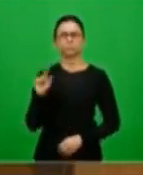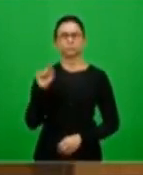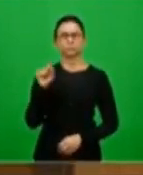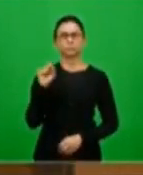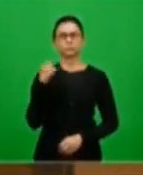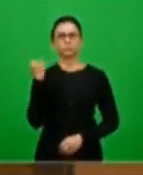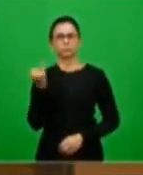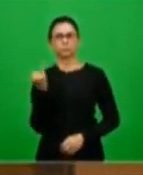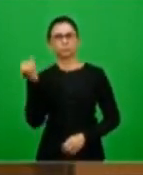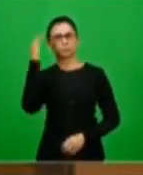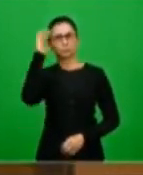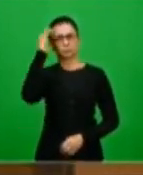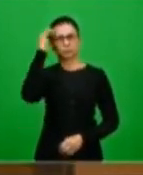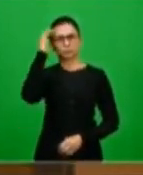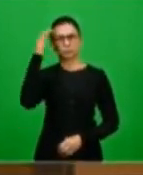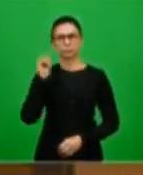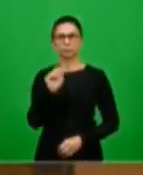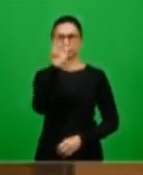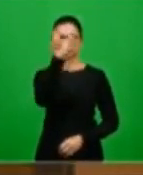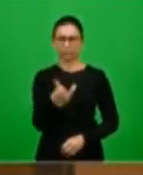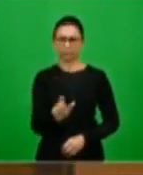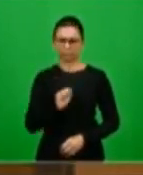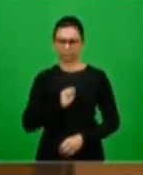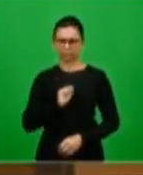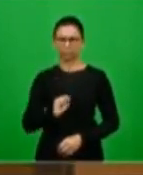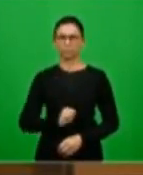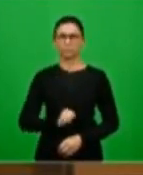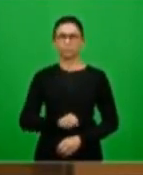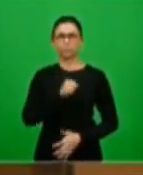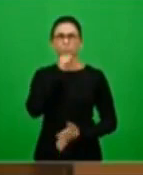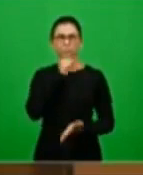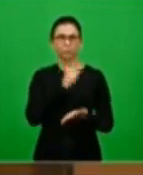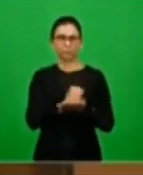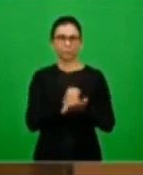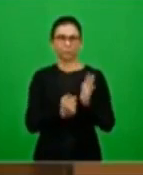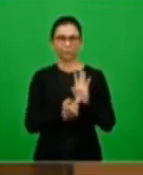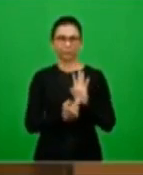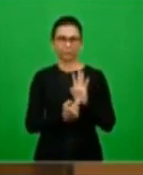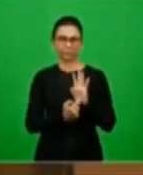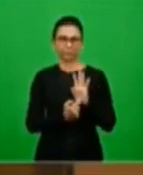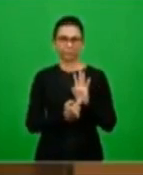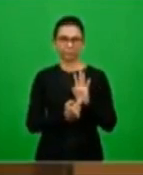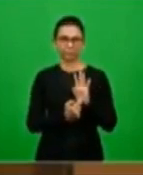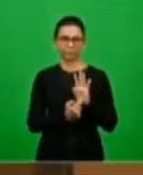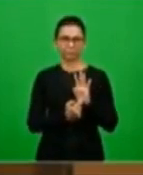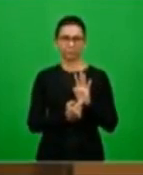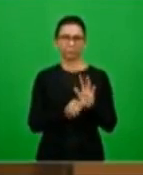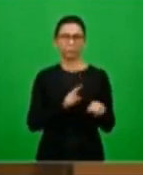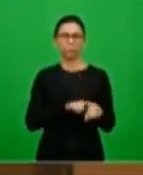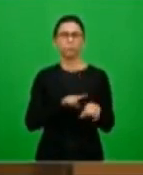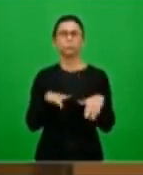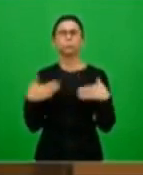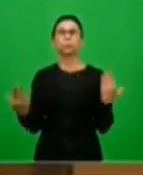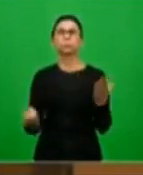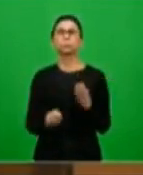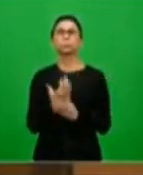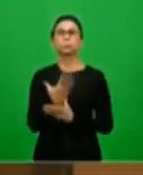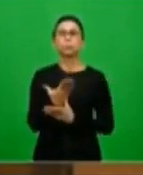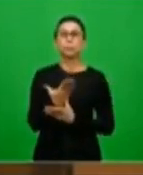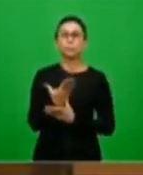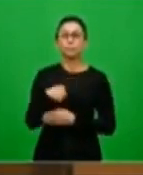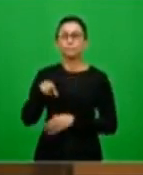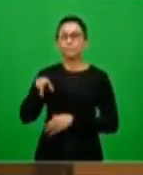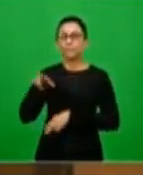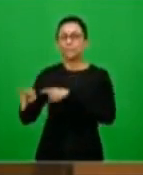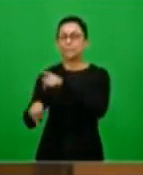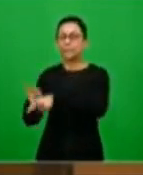profess. So when we speak about the priest, we need to understand that the role of the priest begins in